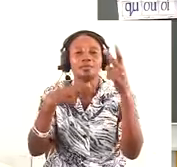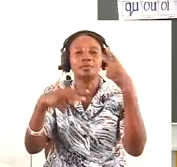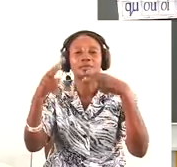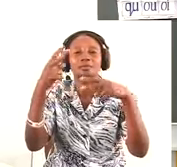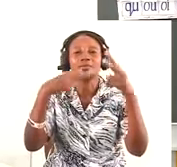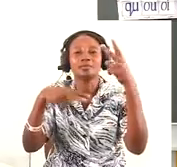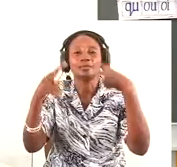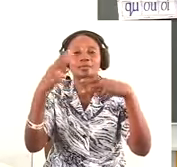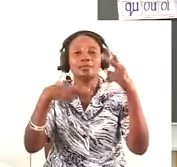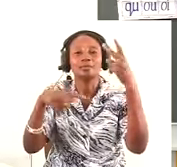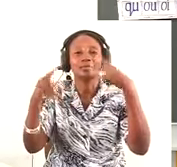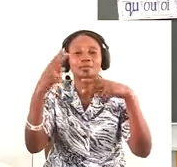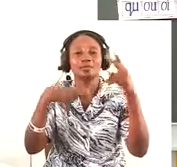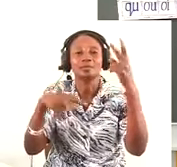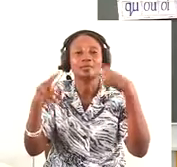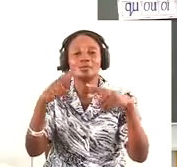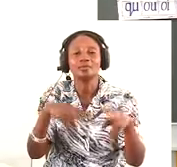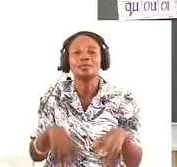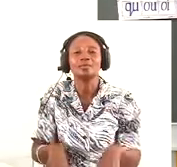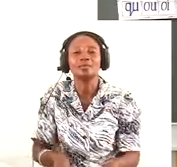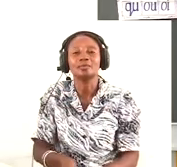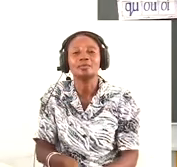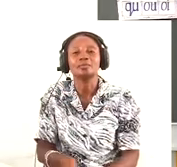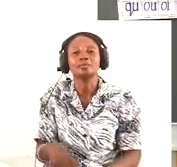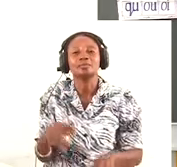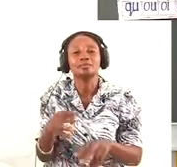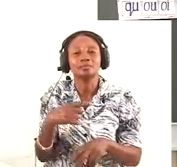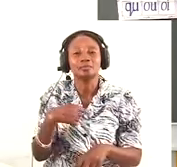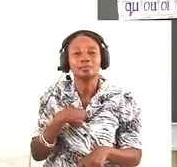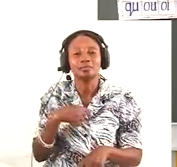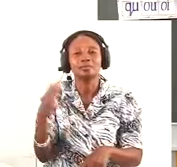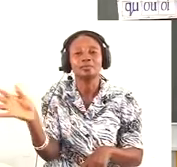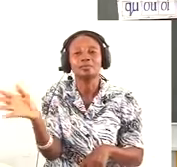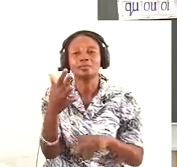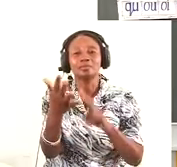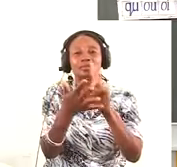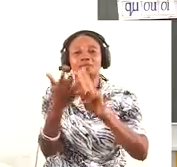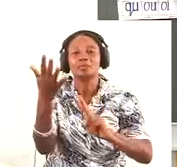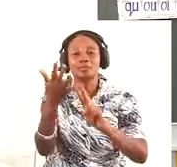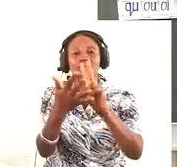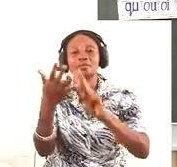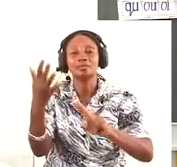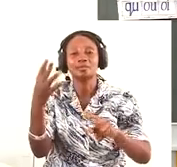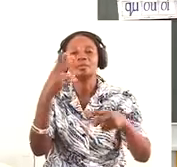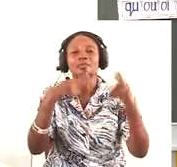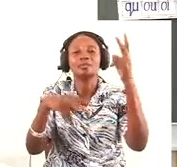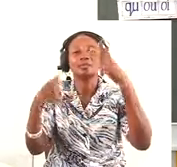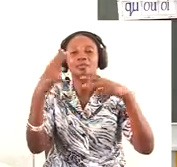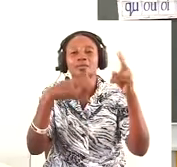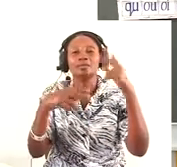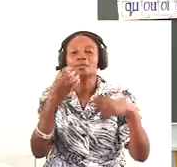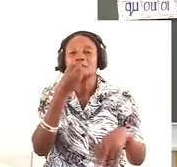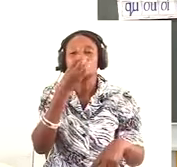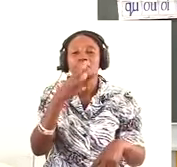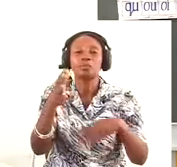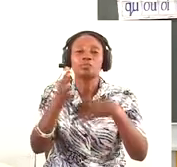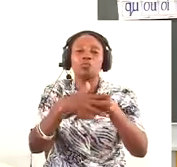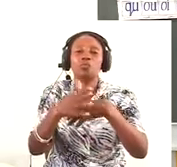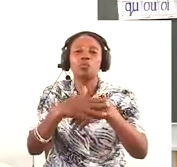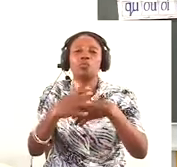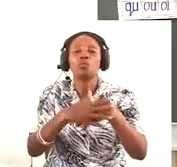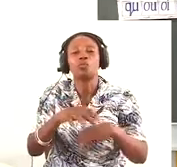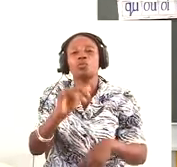Listen to the story that I will read. Then after reading the story, tell me the sound that you hear